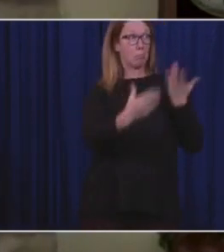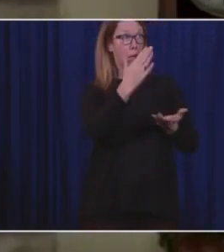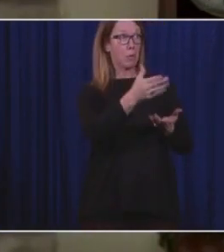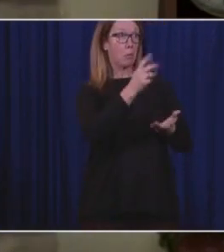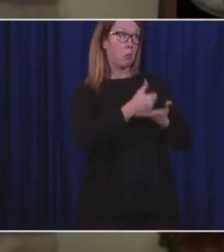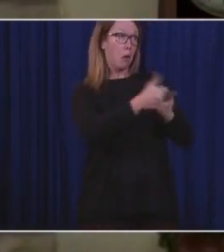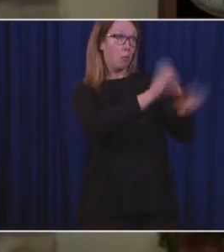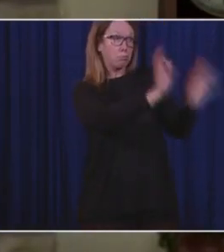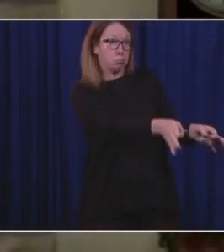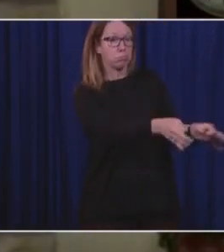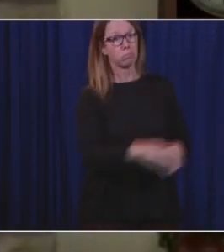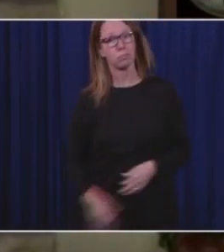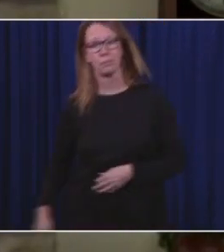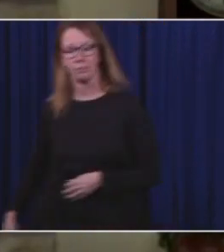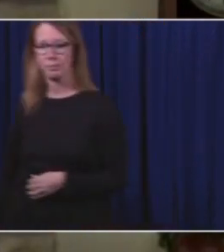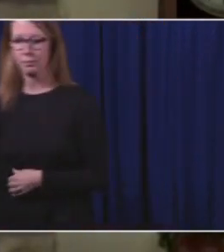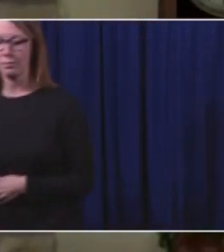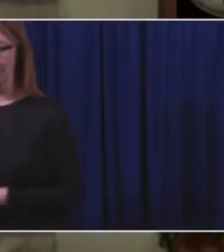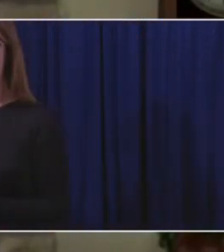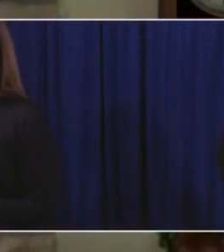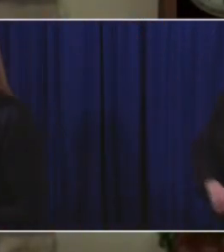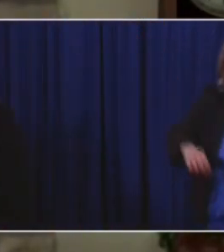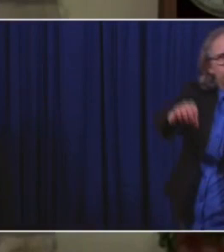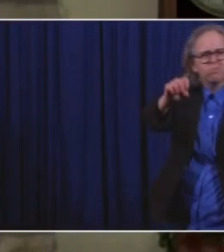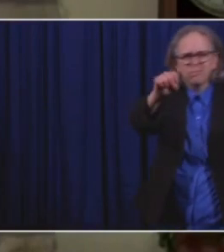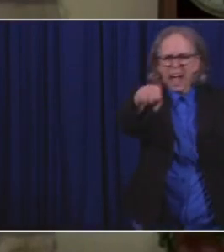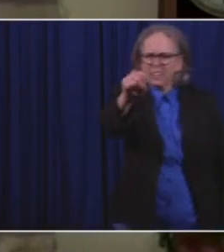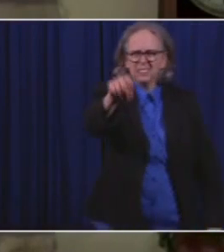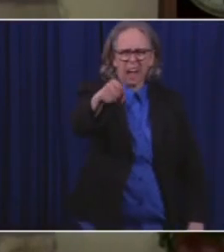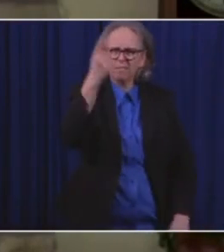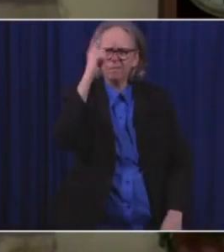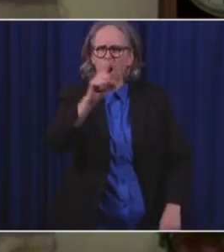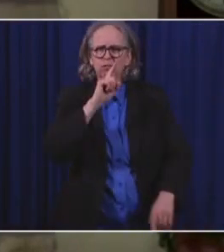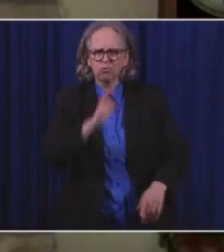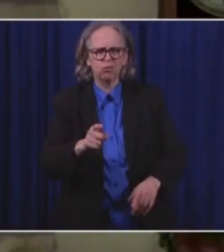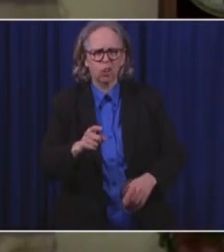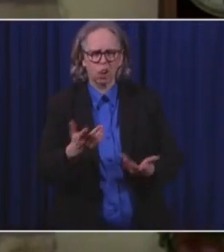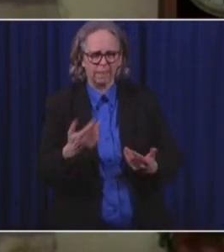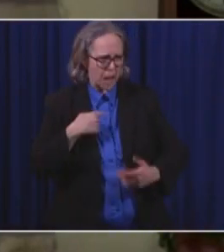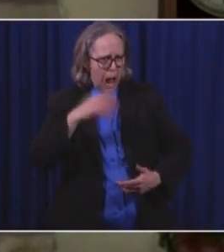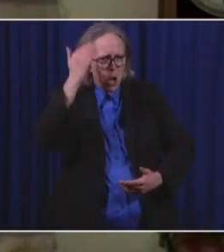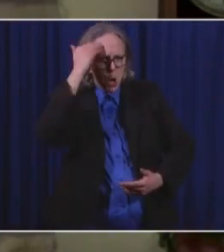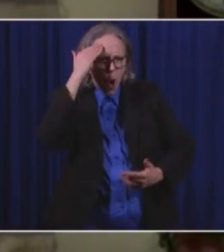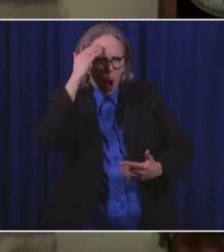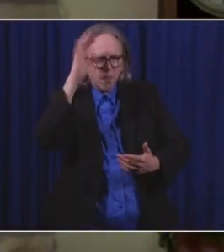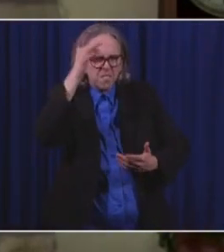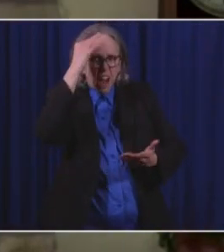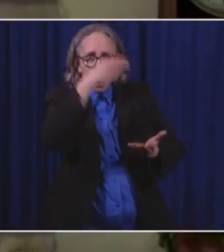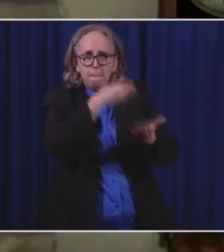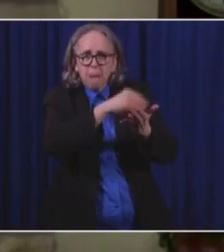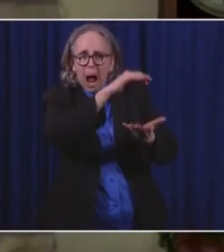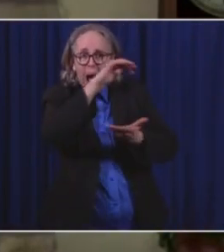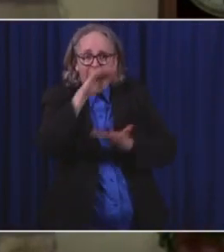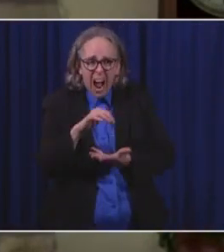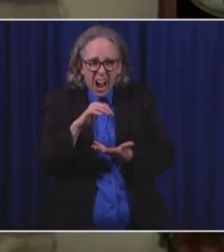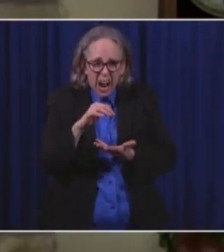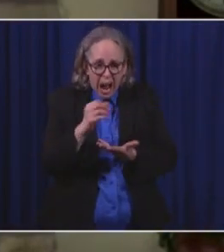might. Yeah, it might. I mean, you know, you got to look at all the facts. You got to look at what